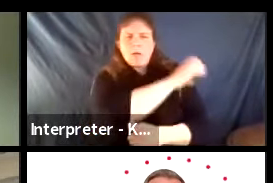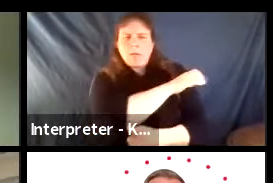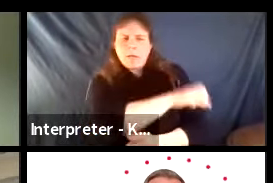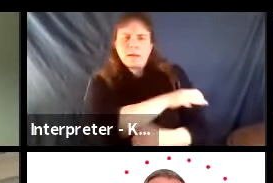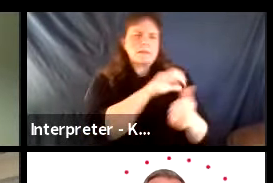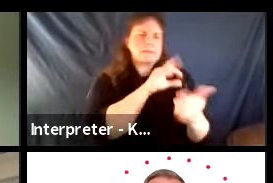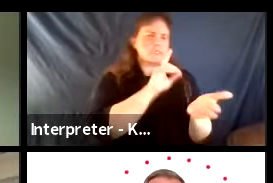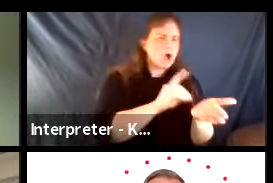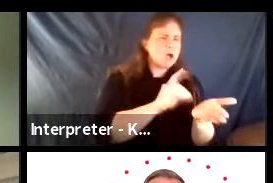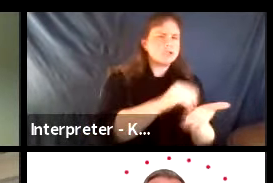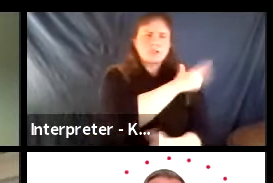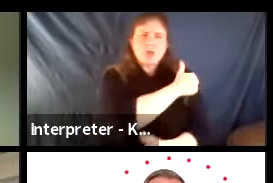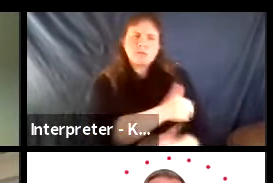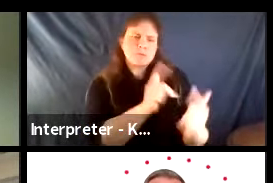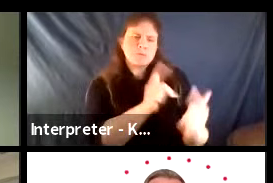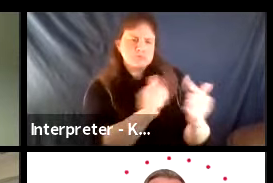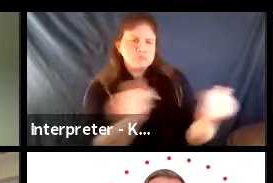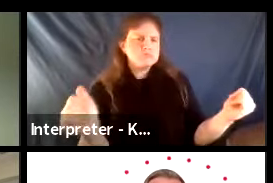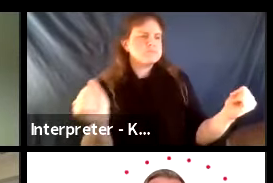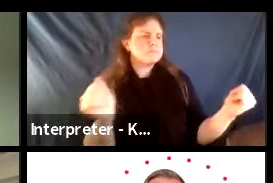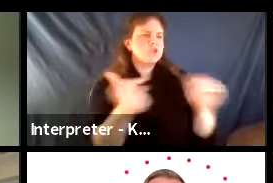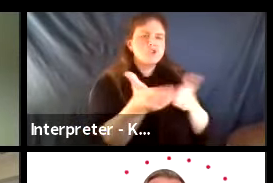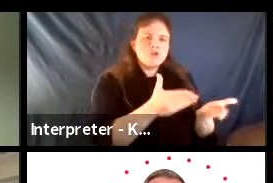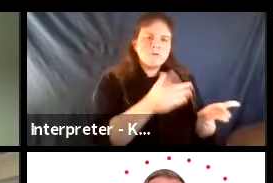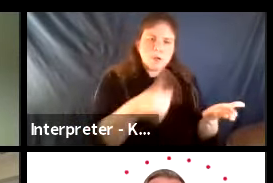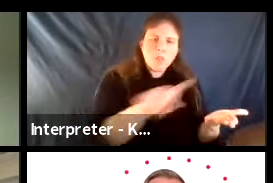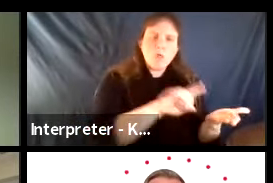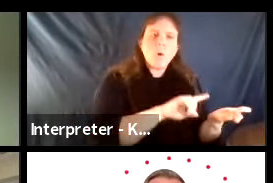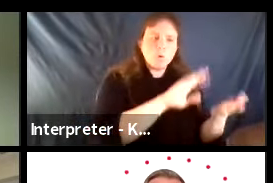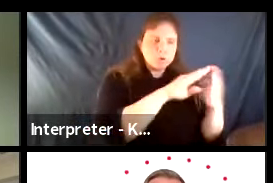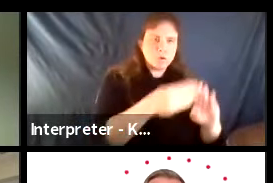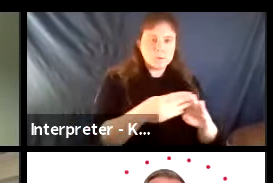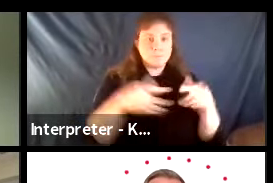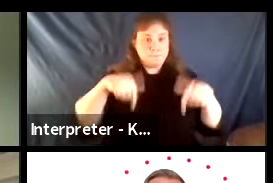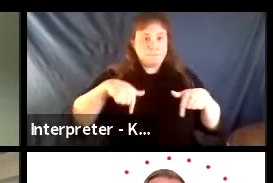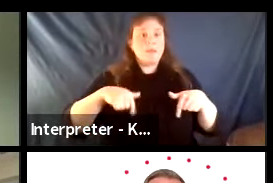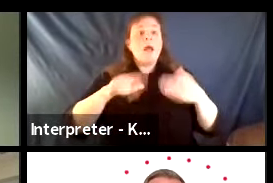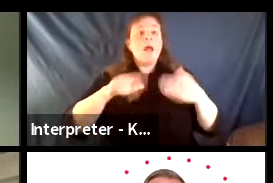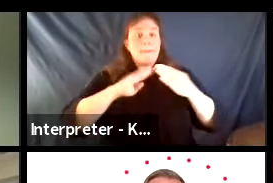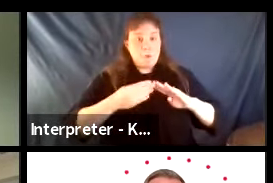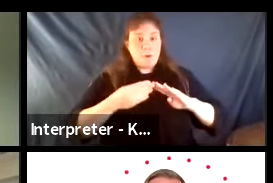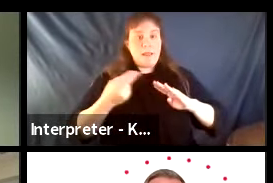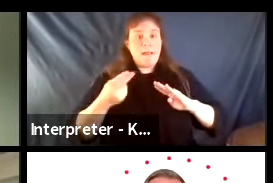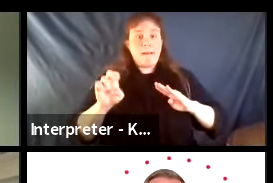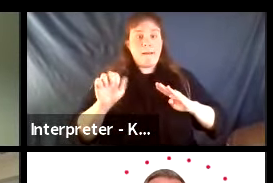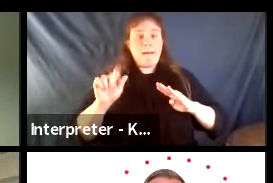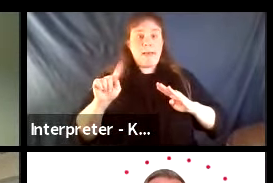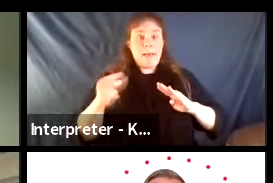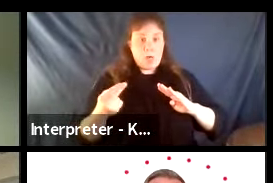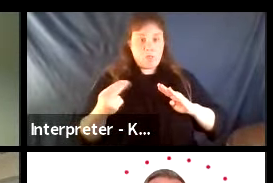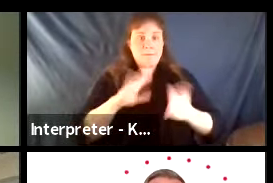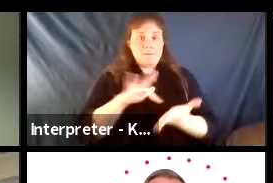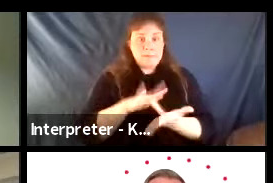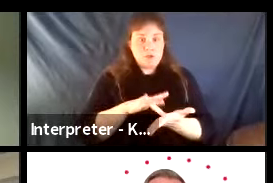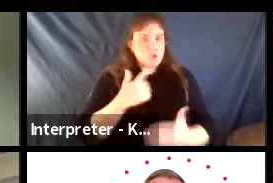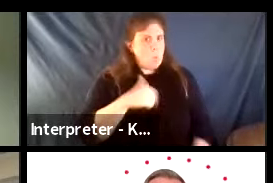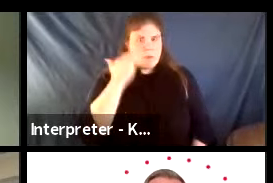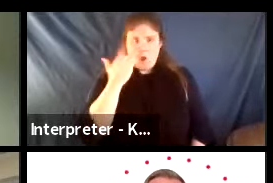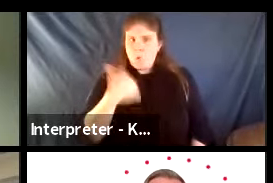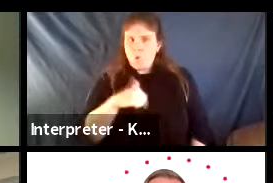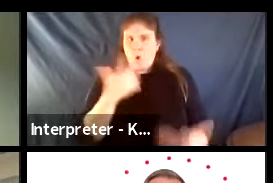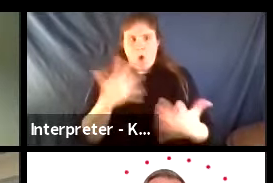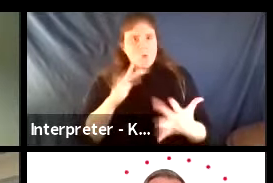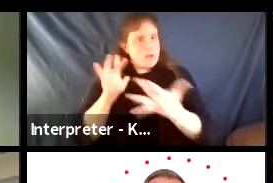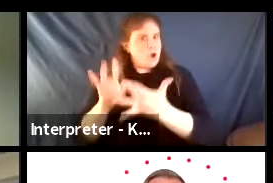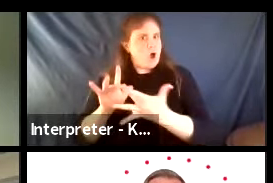the community health centers. We know that community health centers are reaching the Latinx community. They